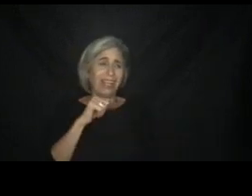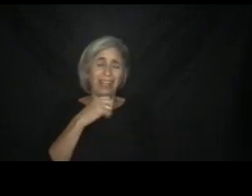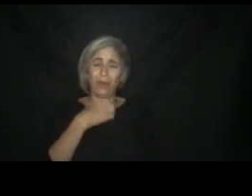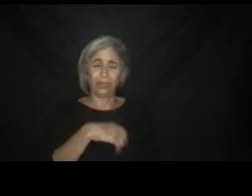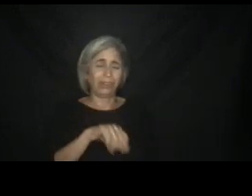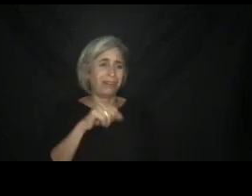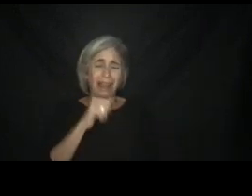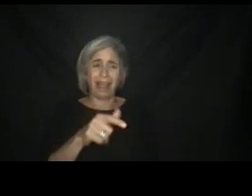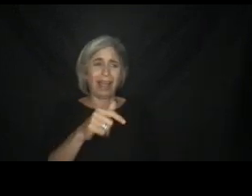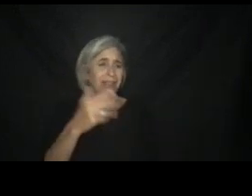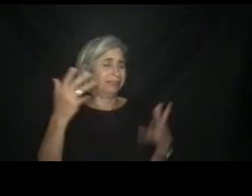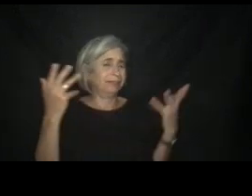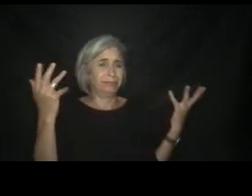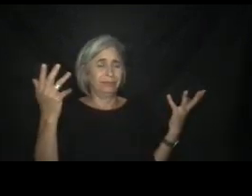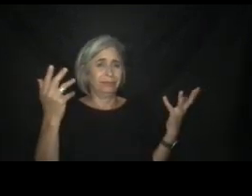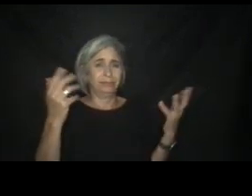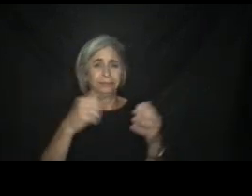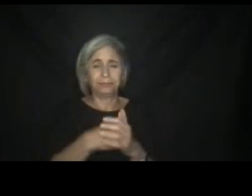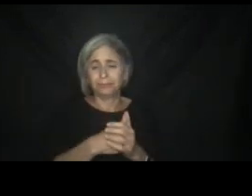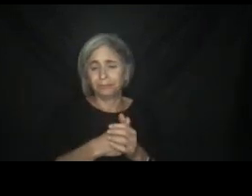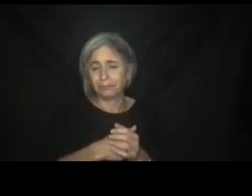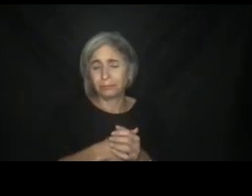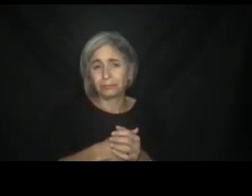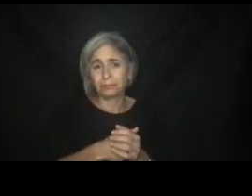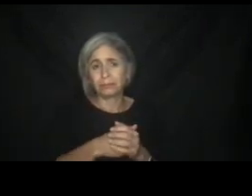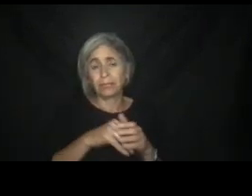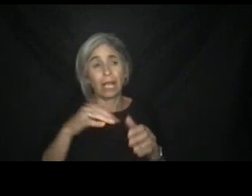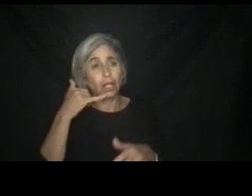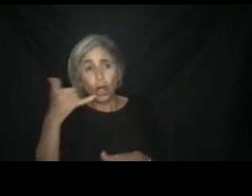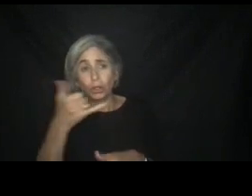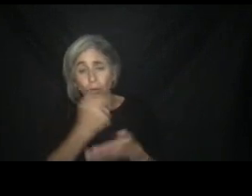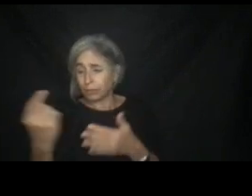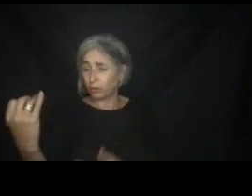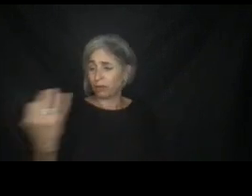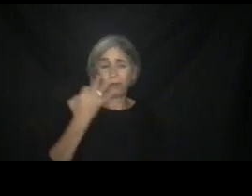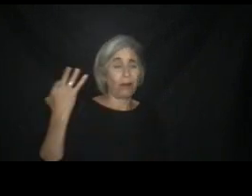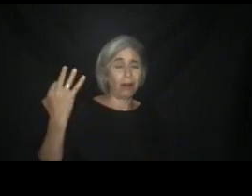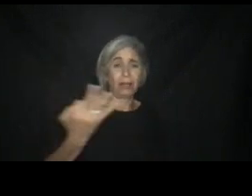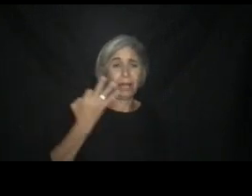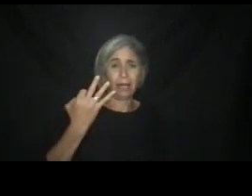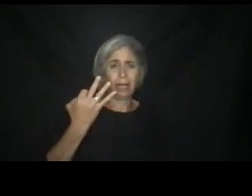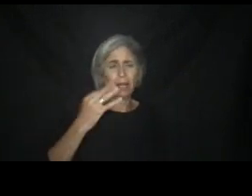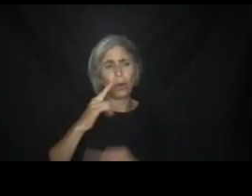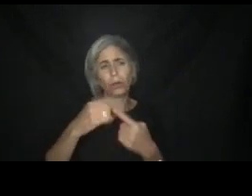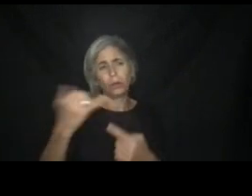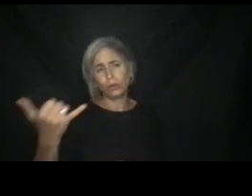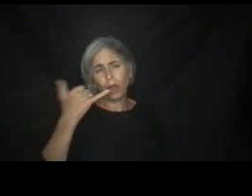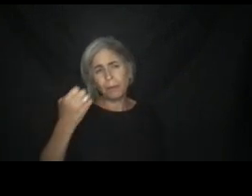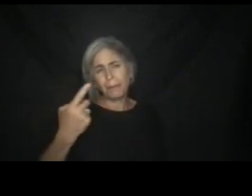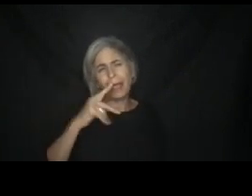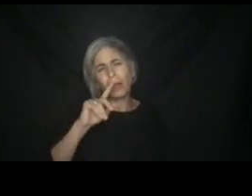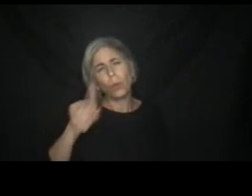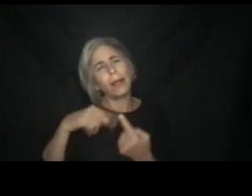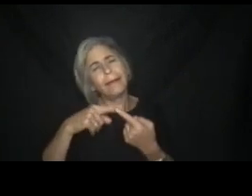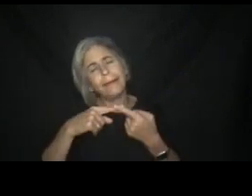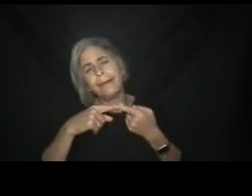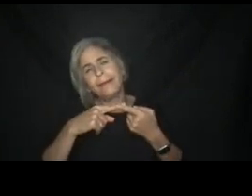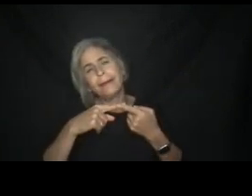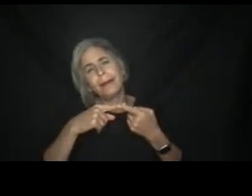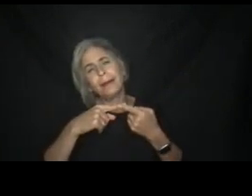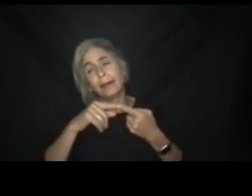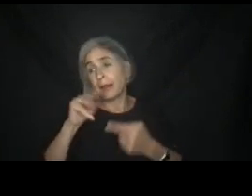community for you, worked hard for you. I called you last Friday. When am I going to get a call back? The